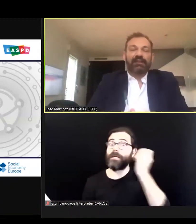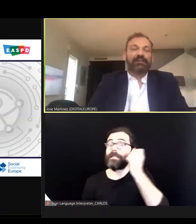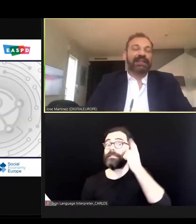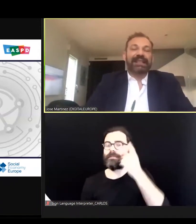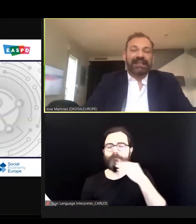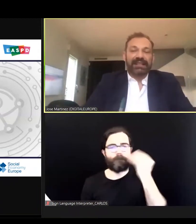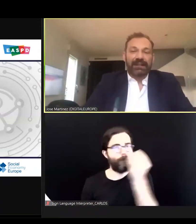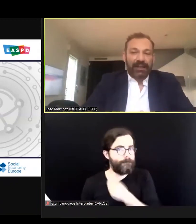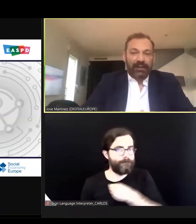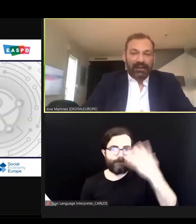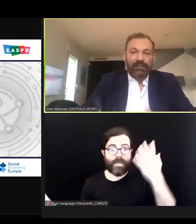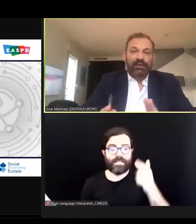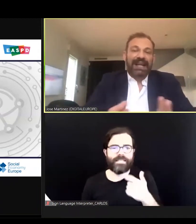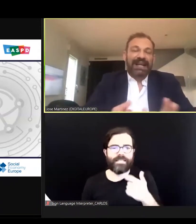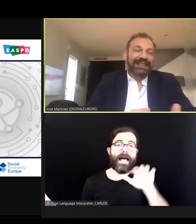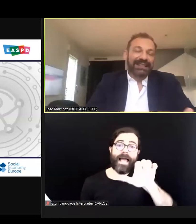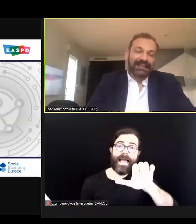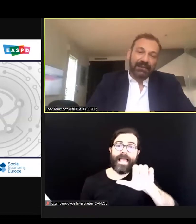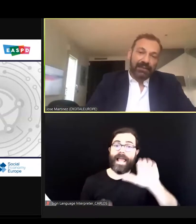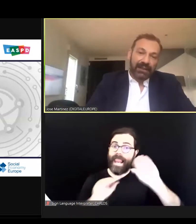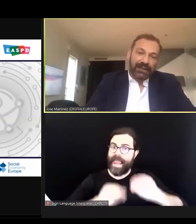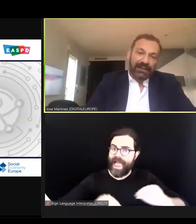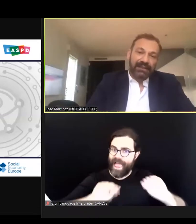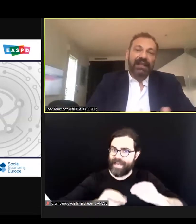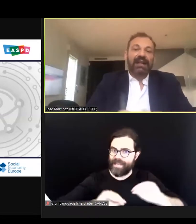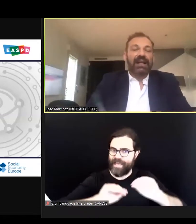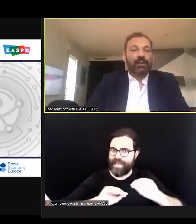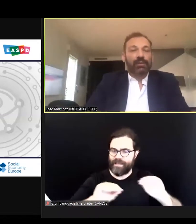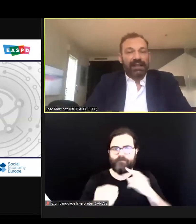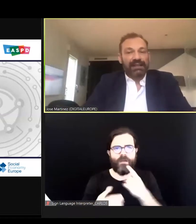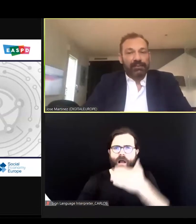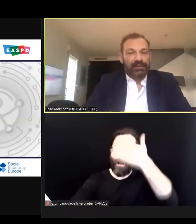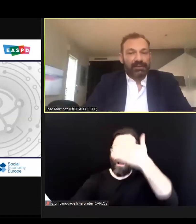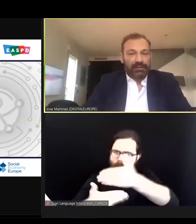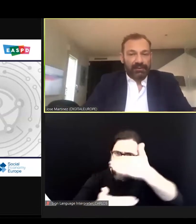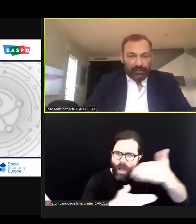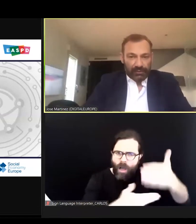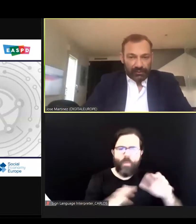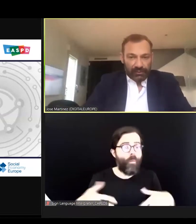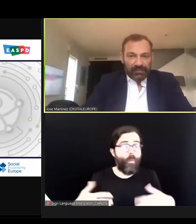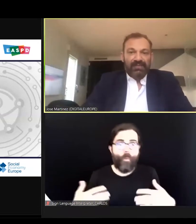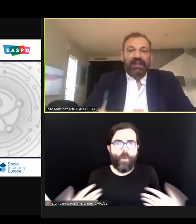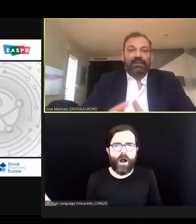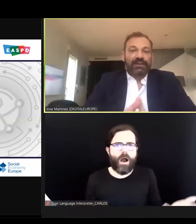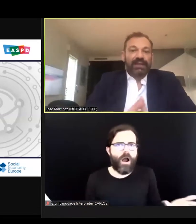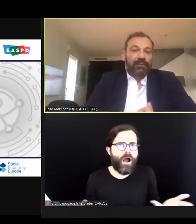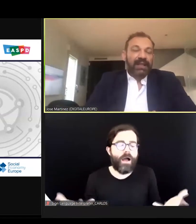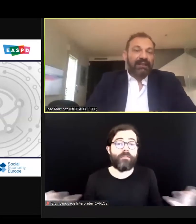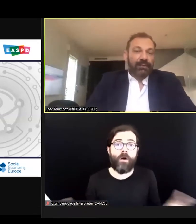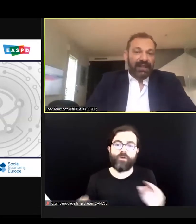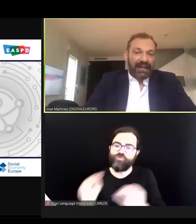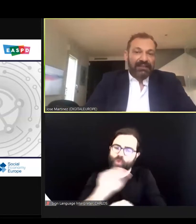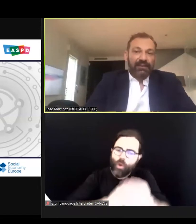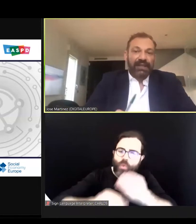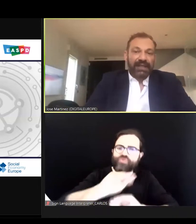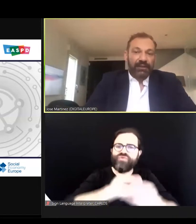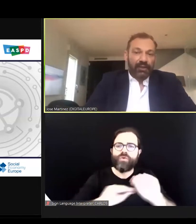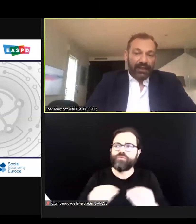of e-learning environments. What are the existing barriers and what are the possible solutions? Today, we have with